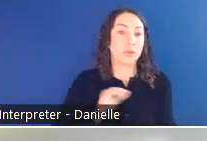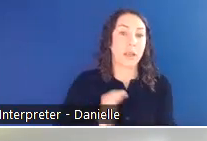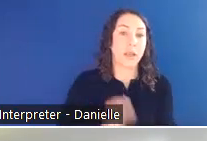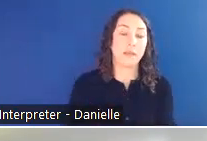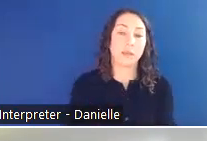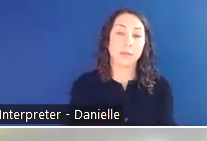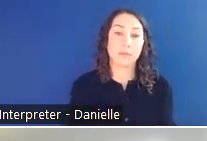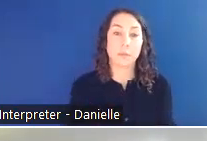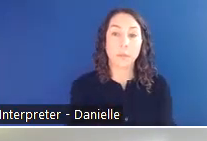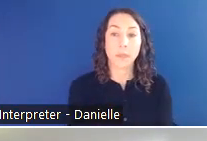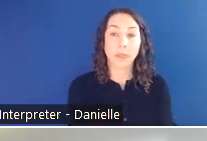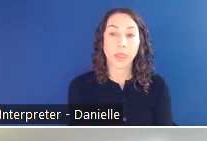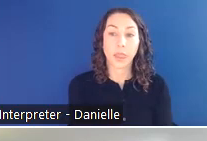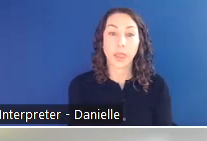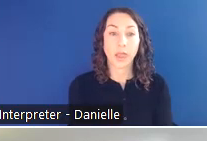Fine.